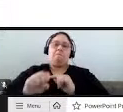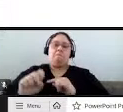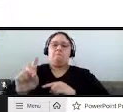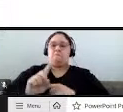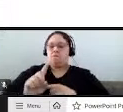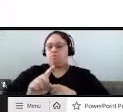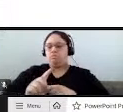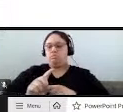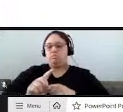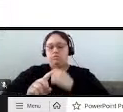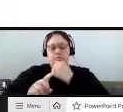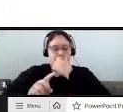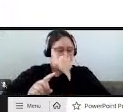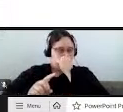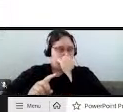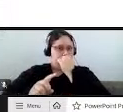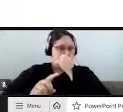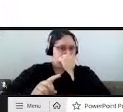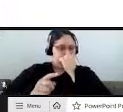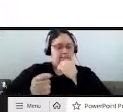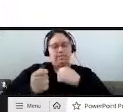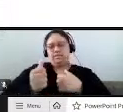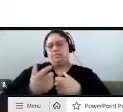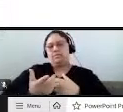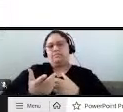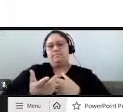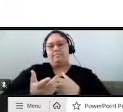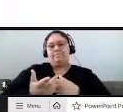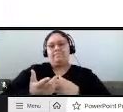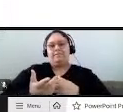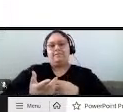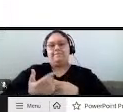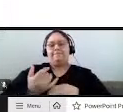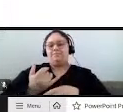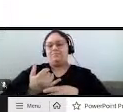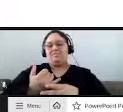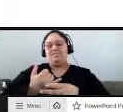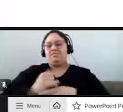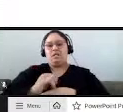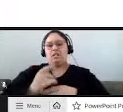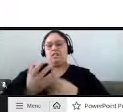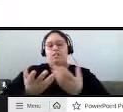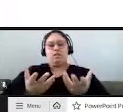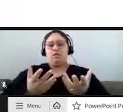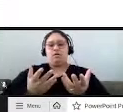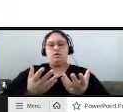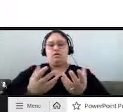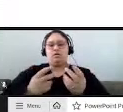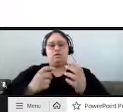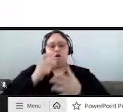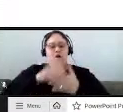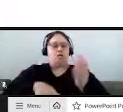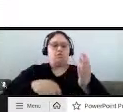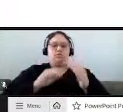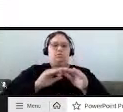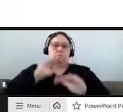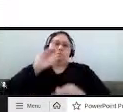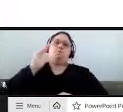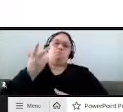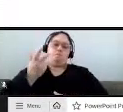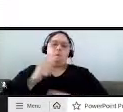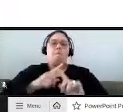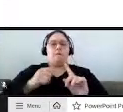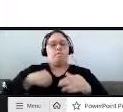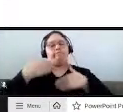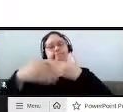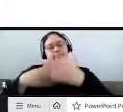be a bit, well, to still be outside of the price bracket. But we proceeded with the